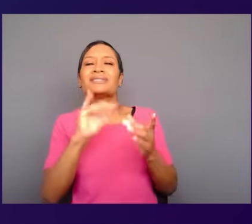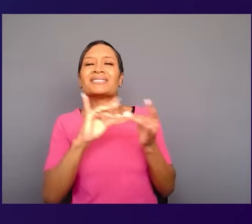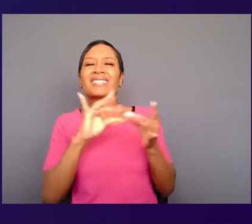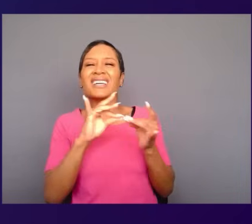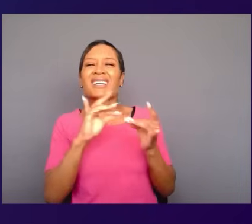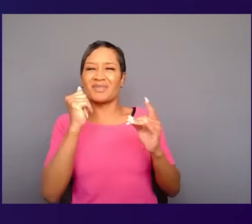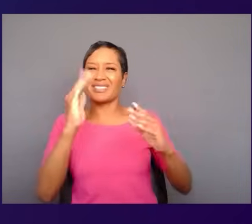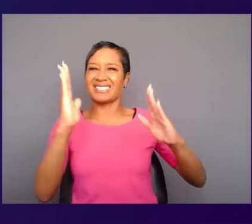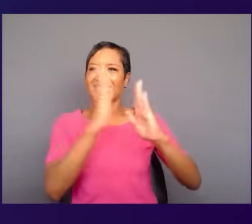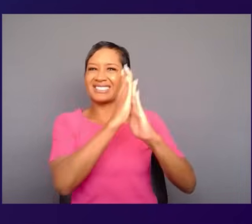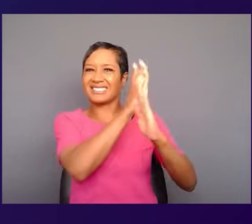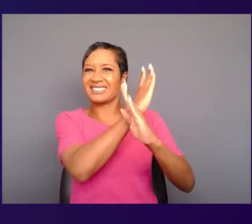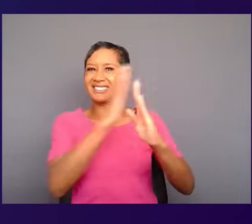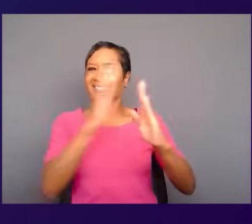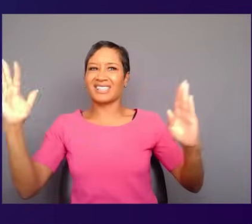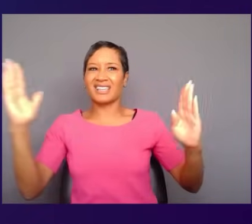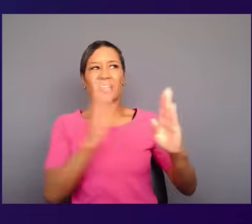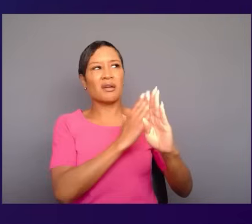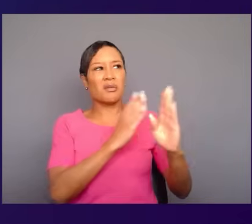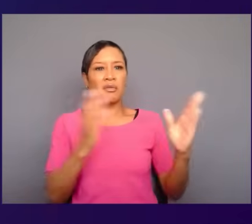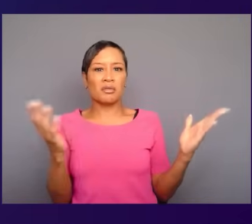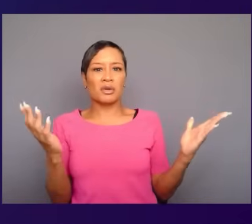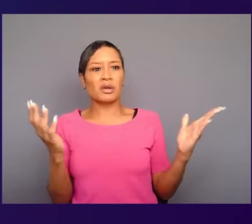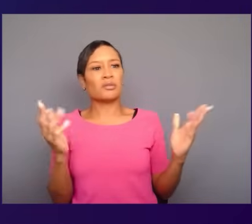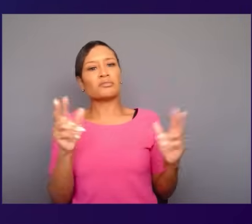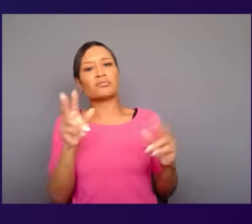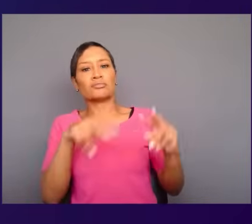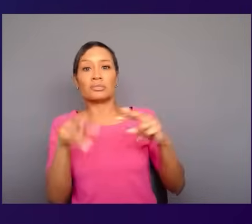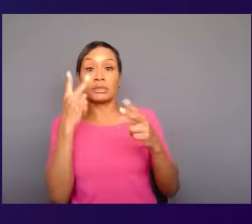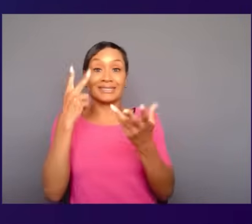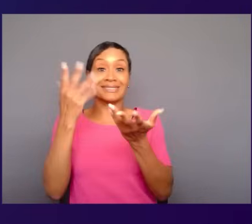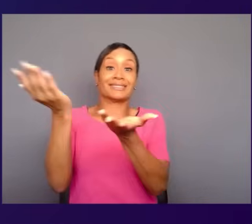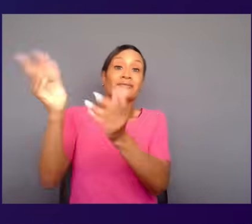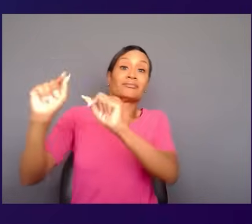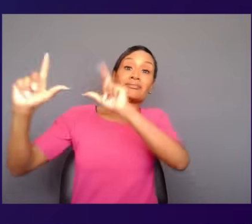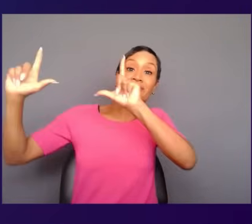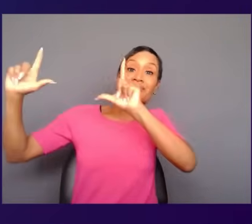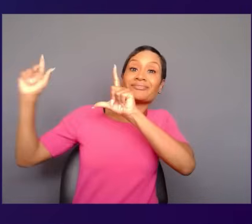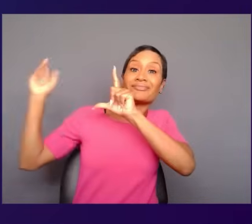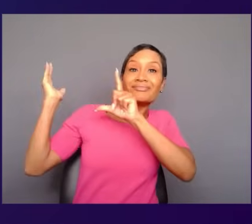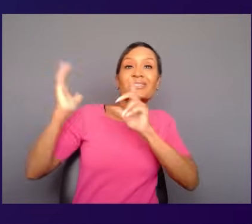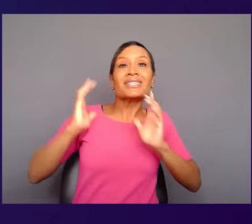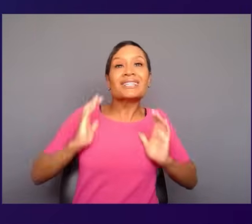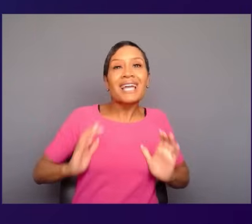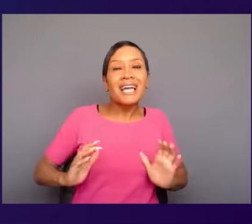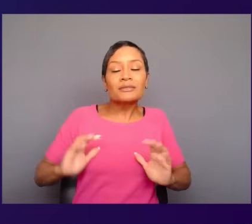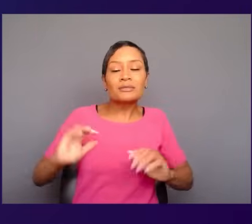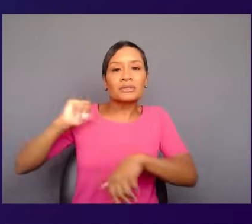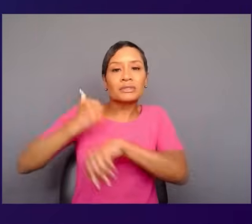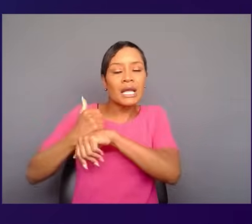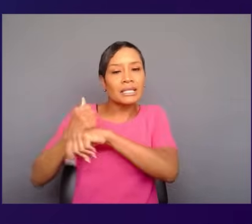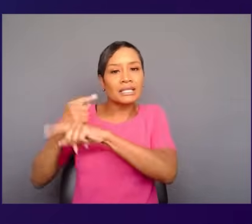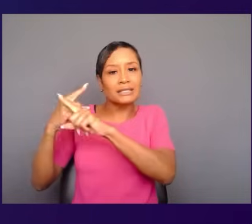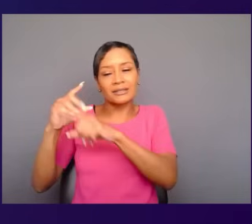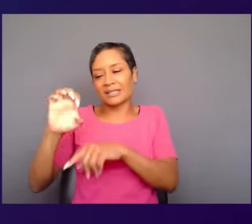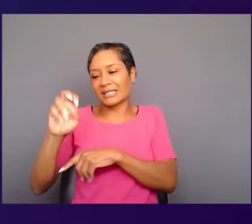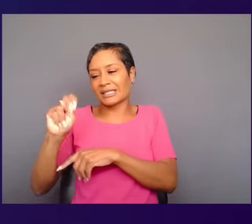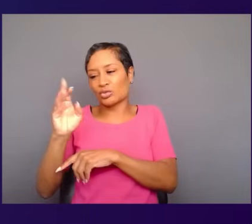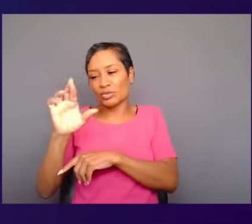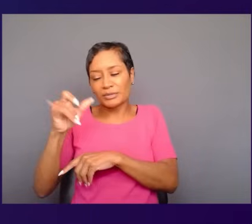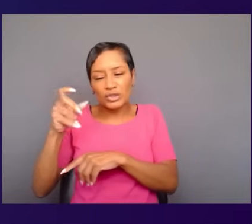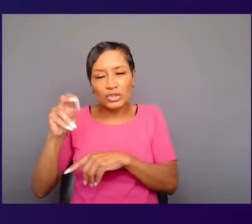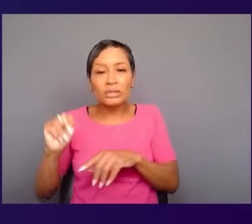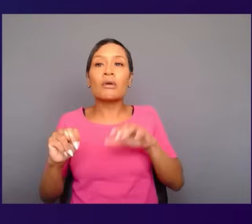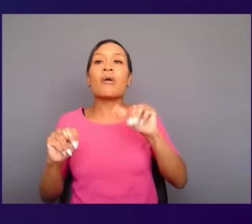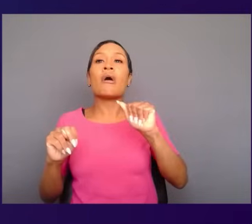scale, we can look at that scale here with customer managed encryption on one end and the Amazon S3 managed encryption